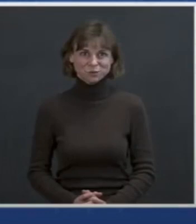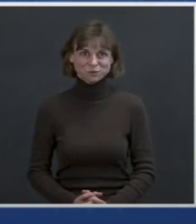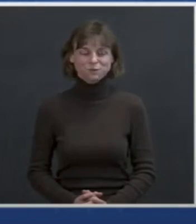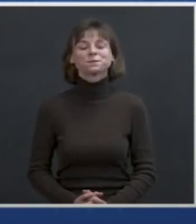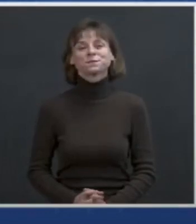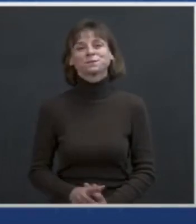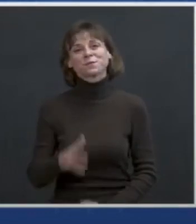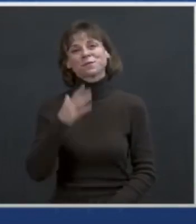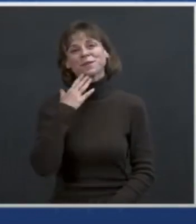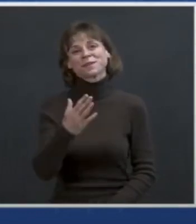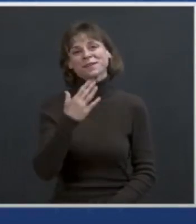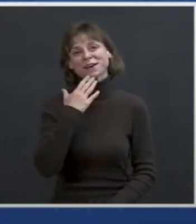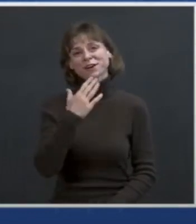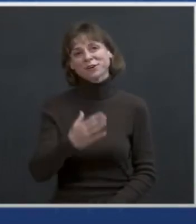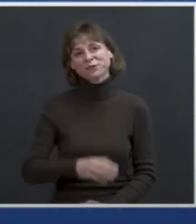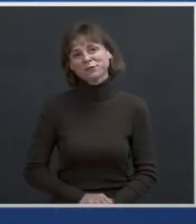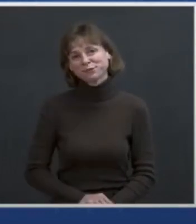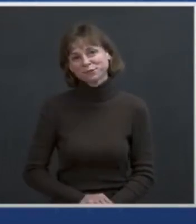thank you for coming in.